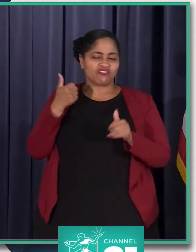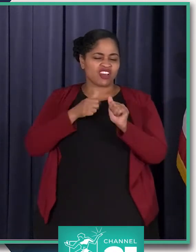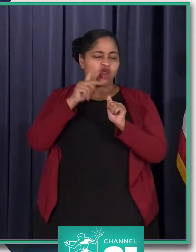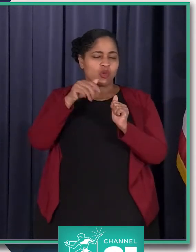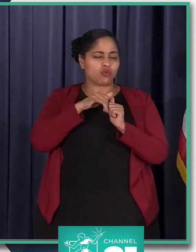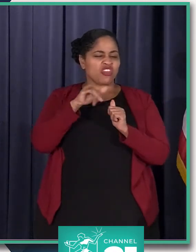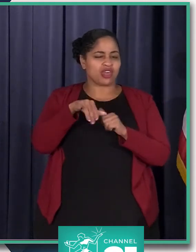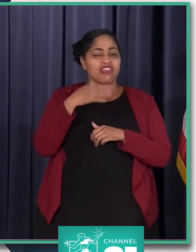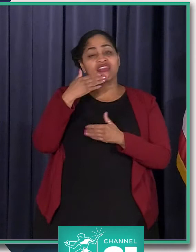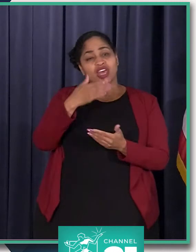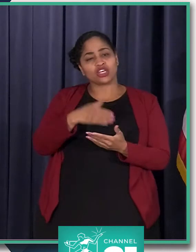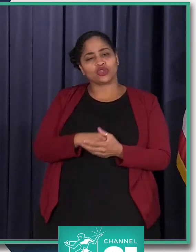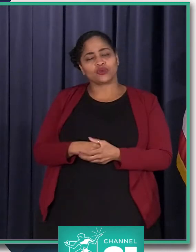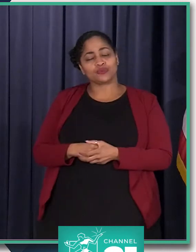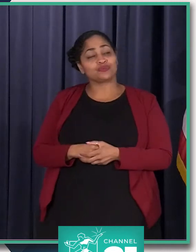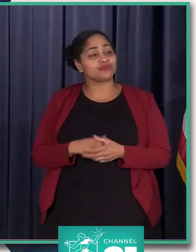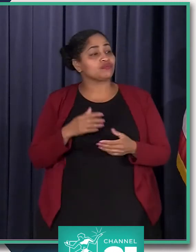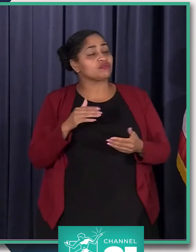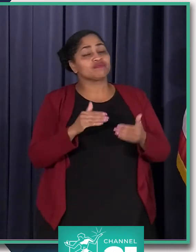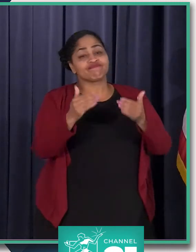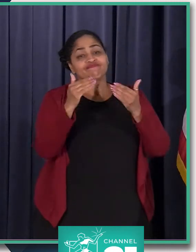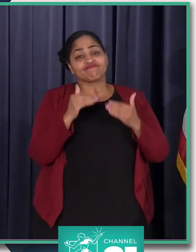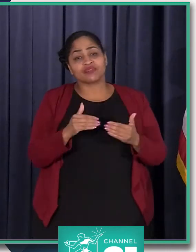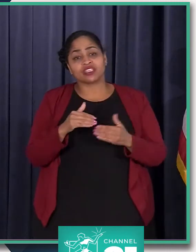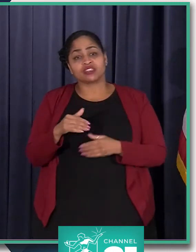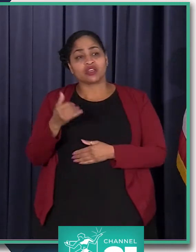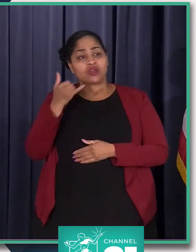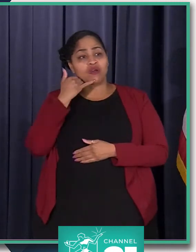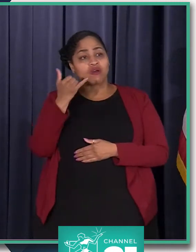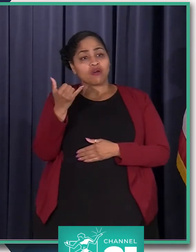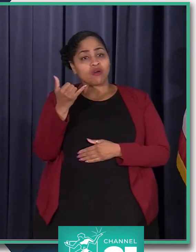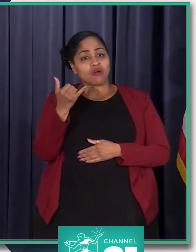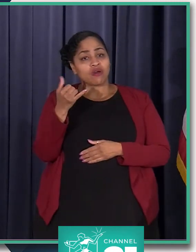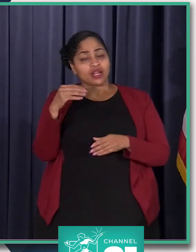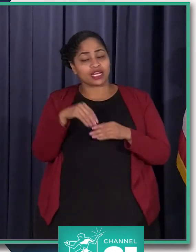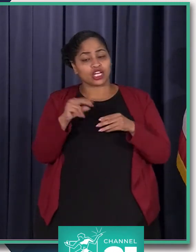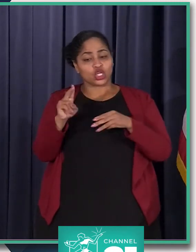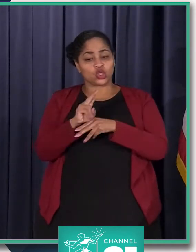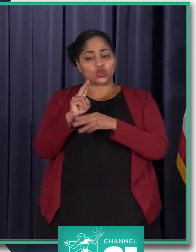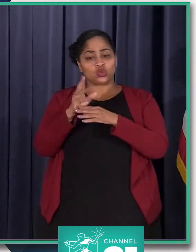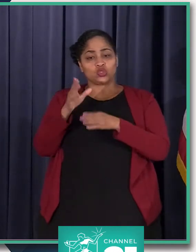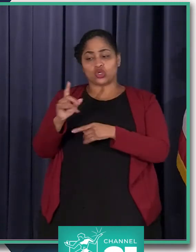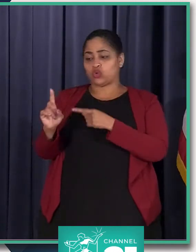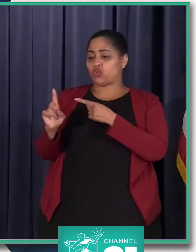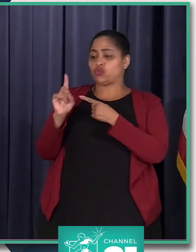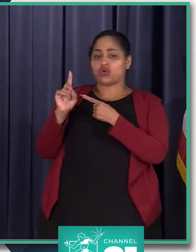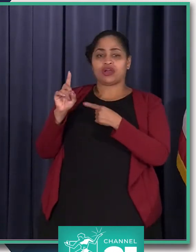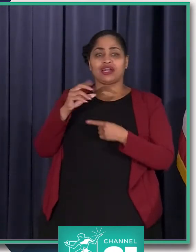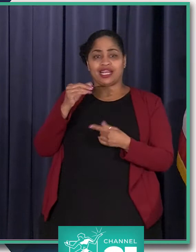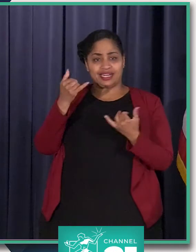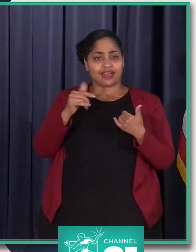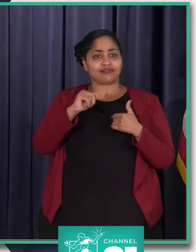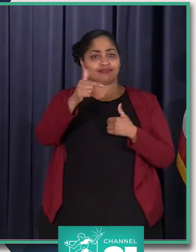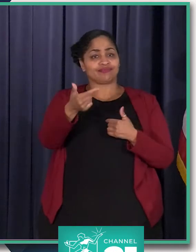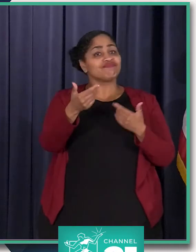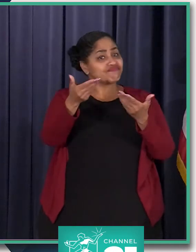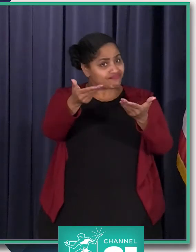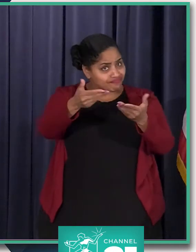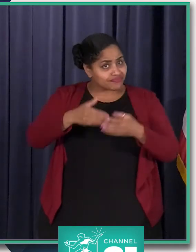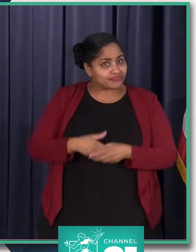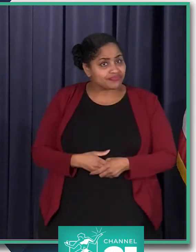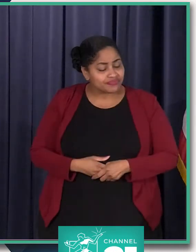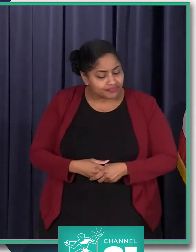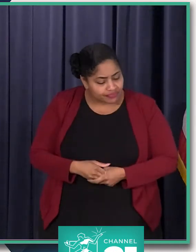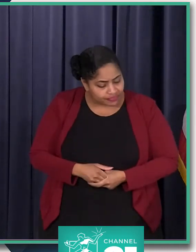you. Okay, next is call-in user 1, and they are unmuted. Call-in user 1.